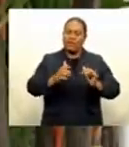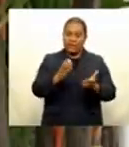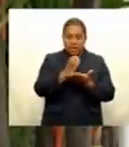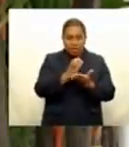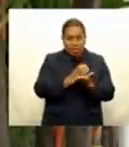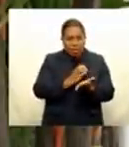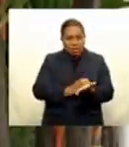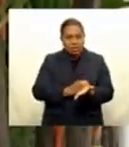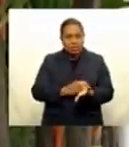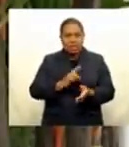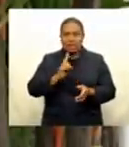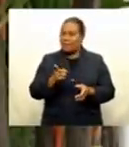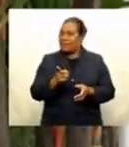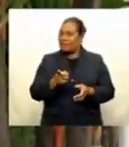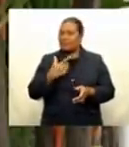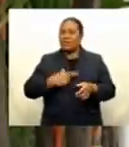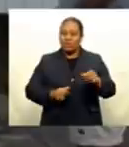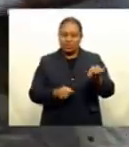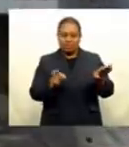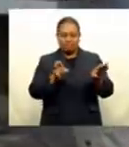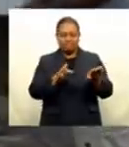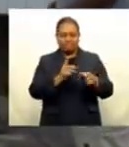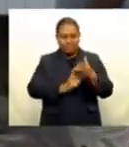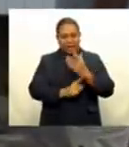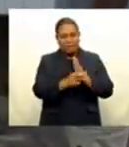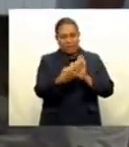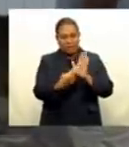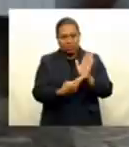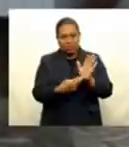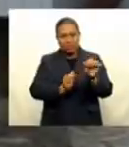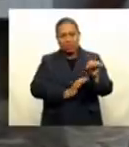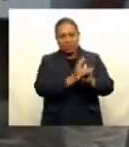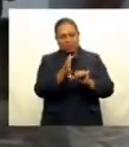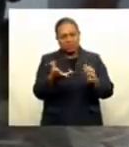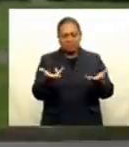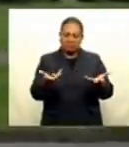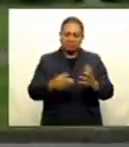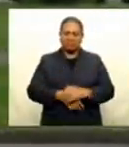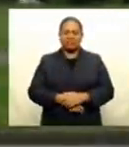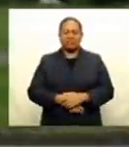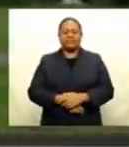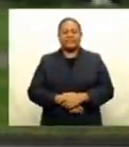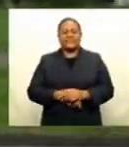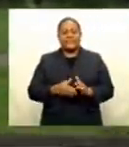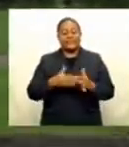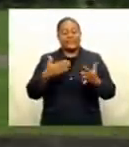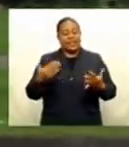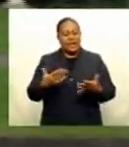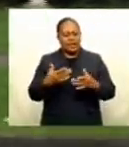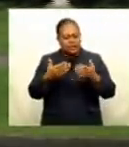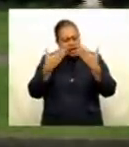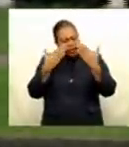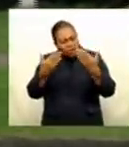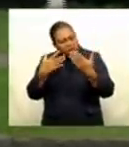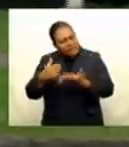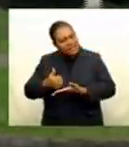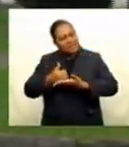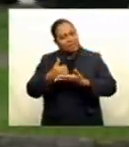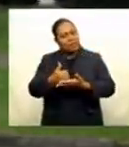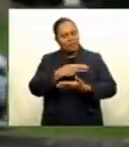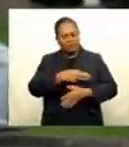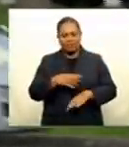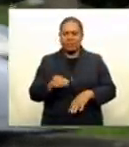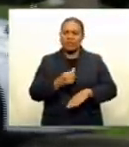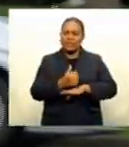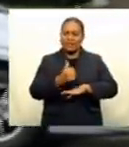are unable to due to these restrictions. Driving school director Zareen Shabnam says they are acknowledging the support provided by the